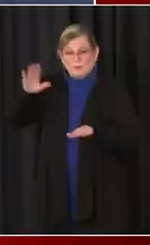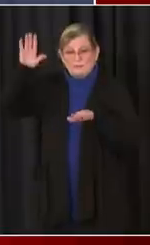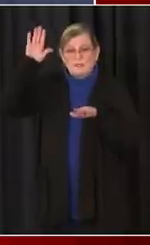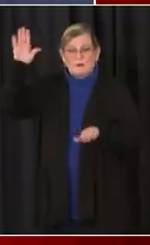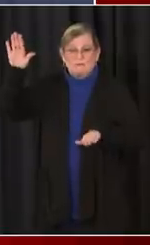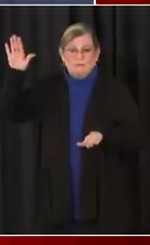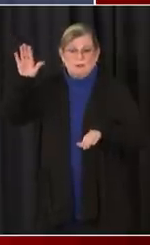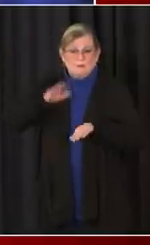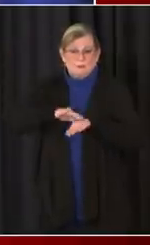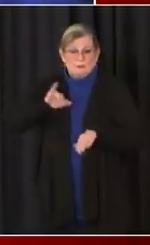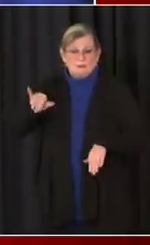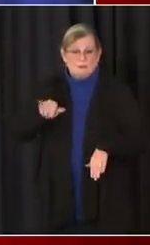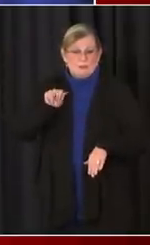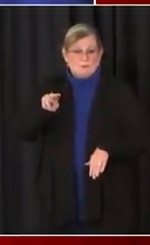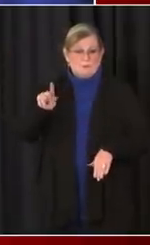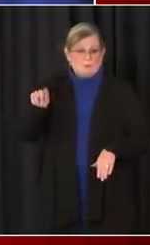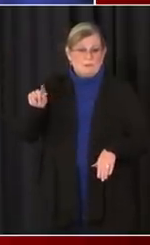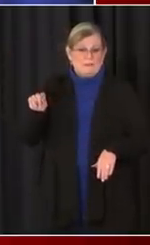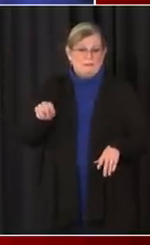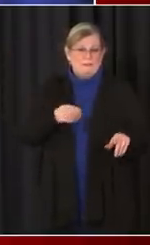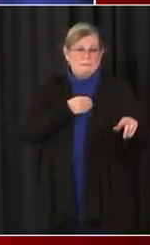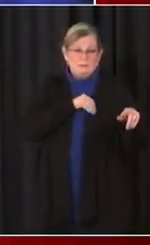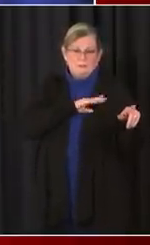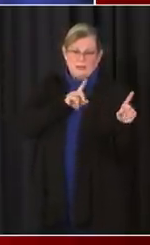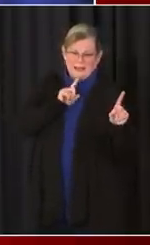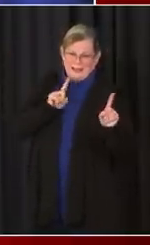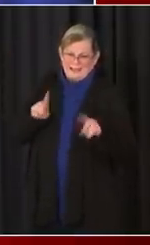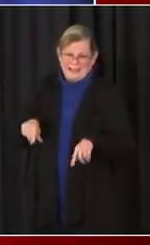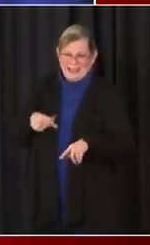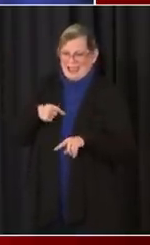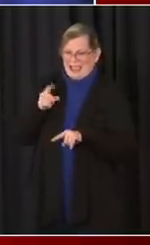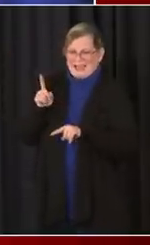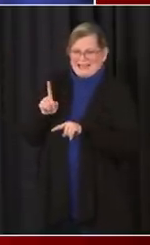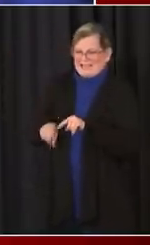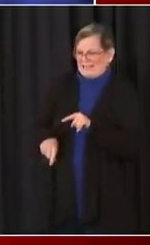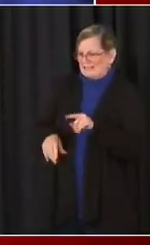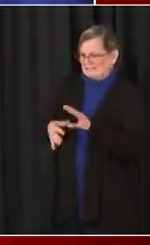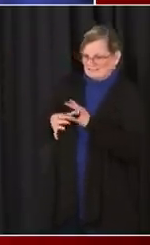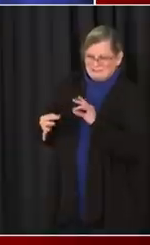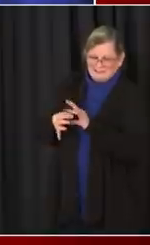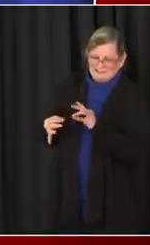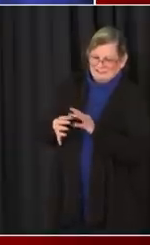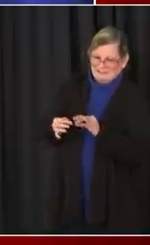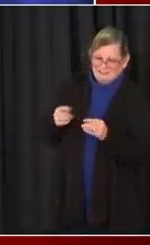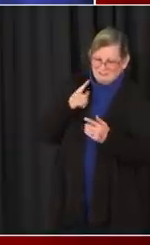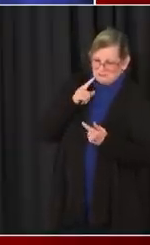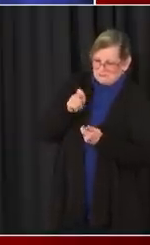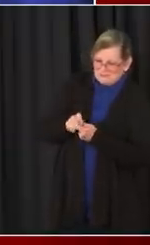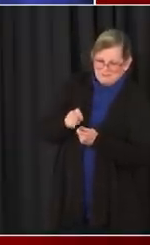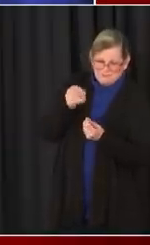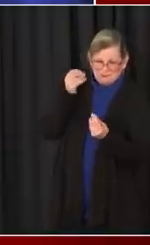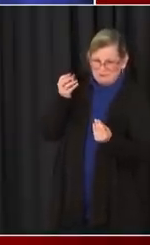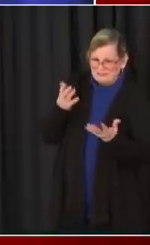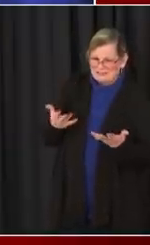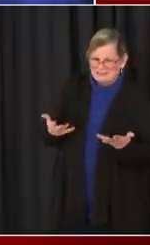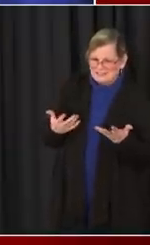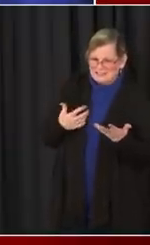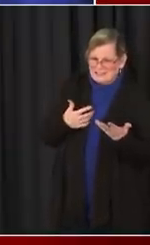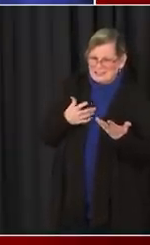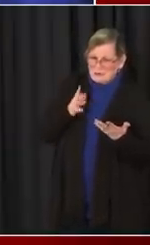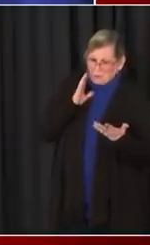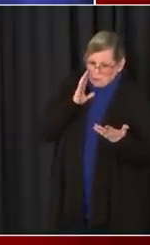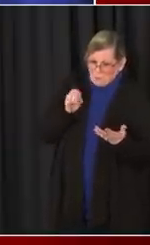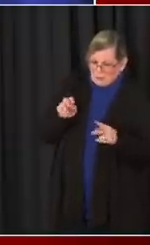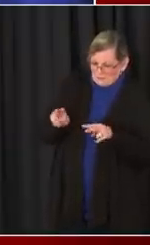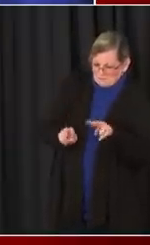inauguration? I can't speak to you with any specifics at this stage, Michael, but we will